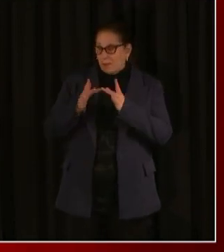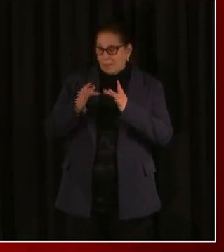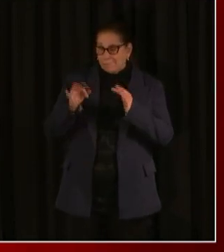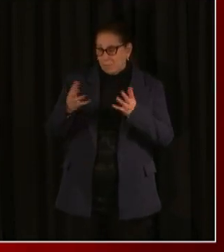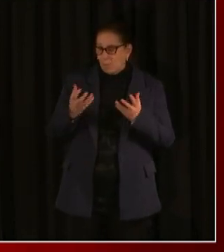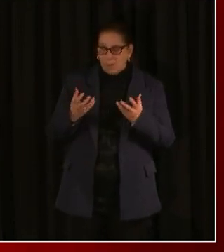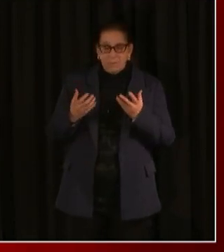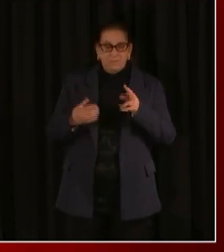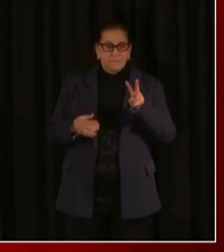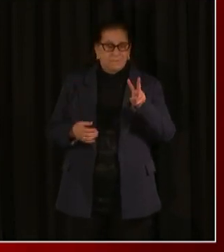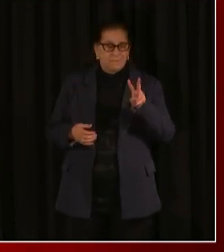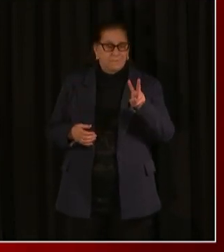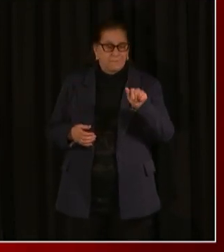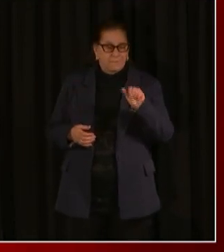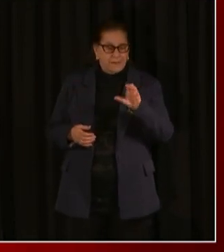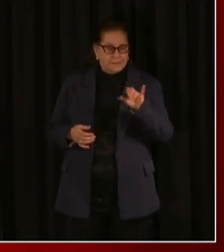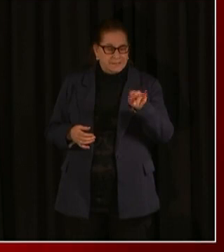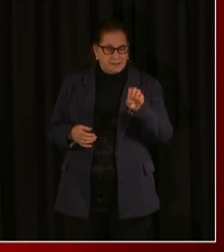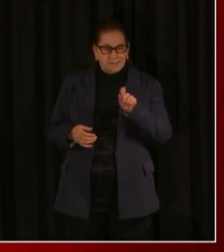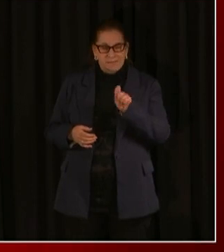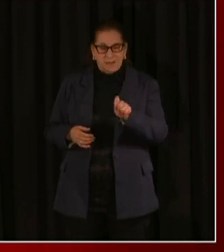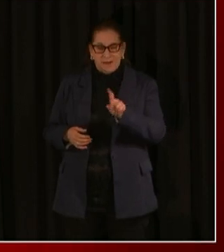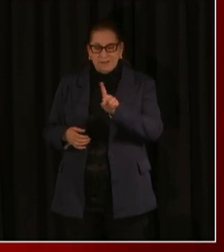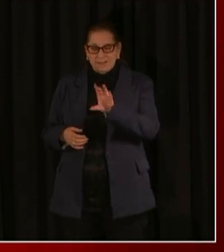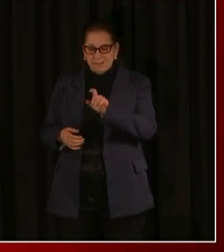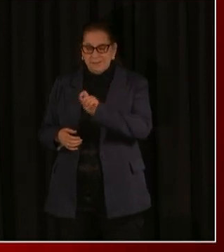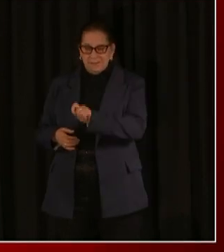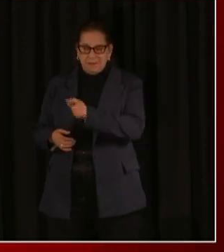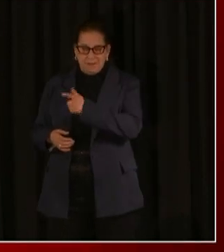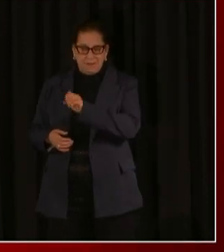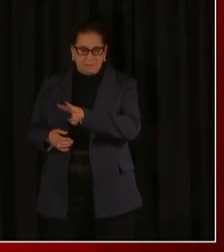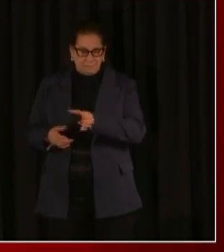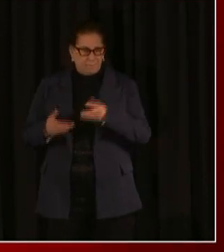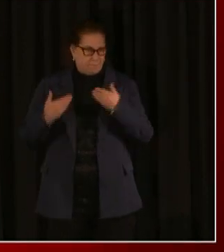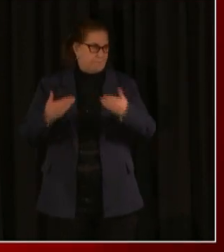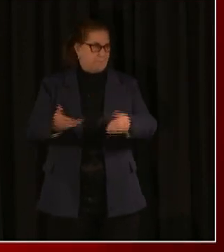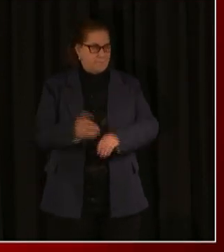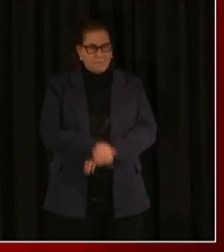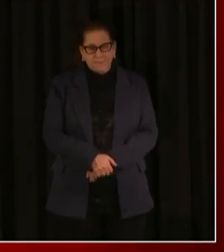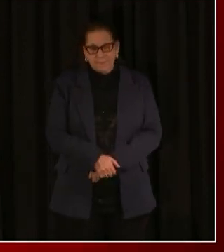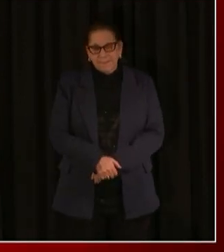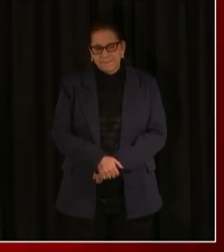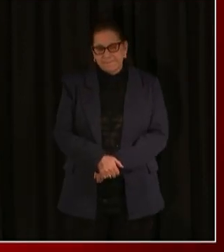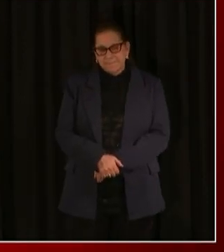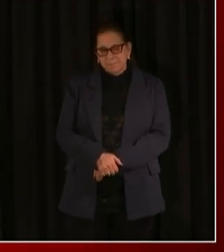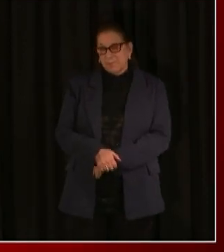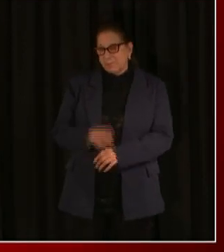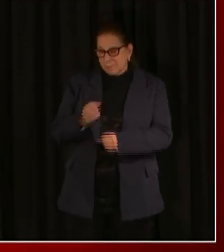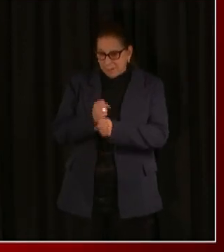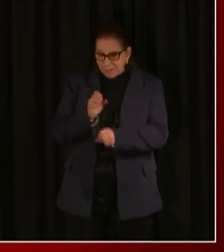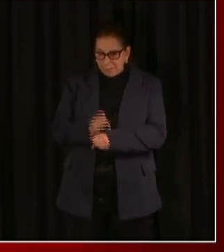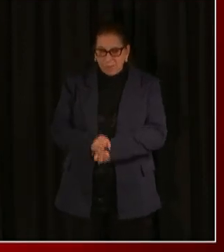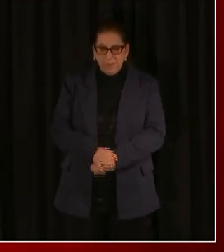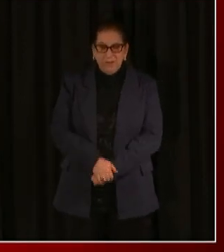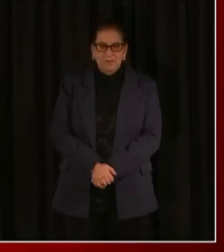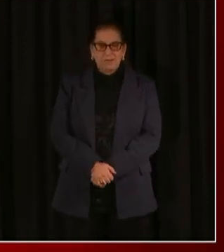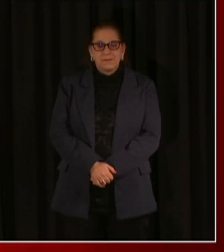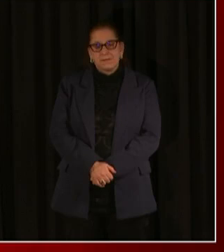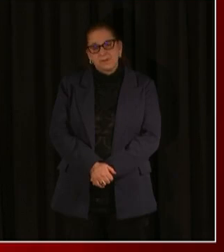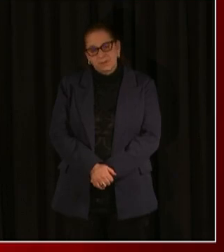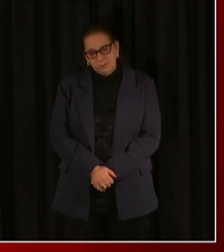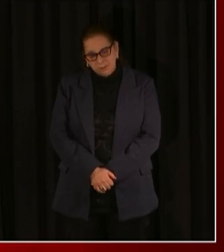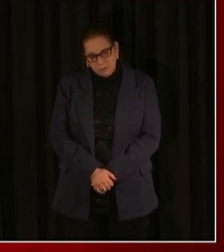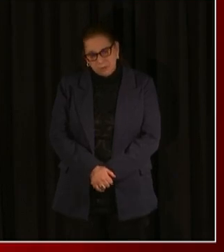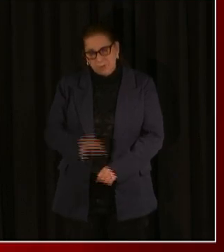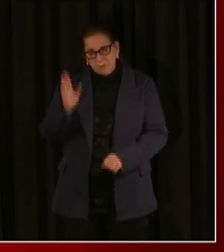process to move faster for persons to actually register for an appointment. But as you know, appointments do